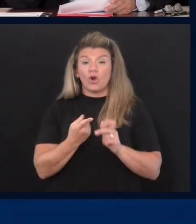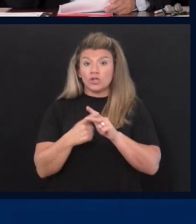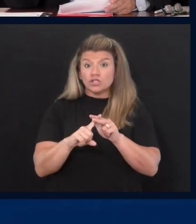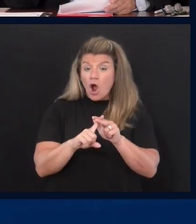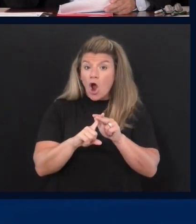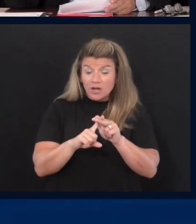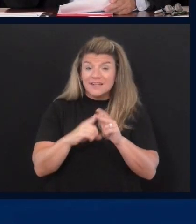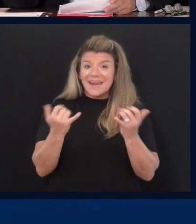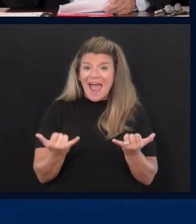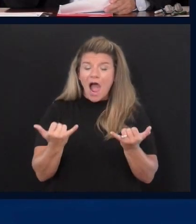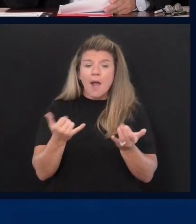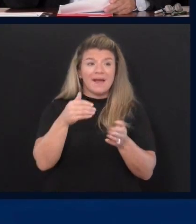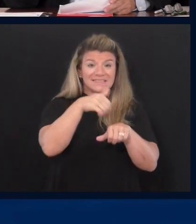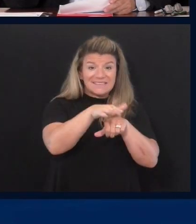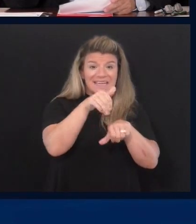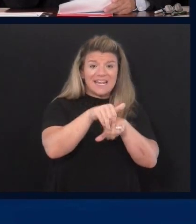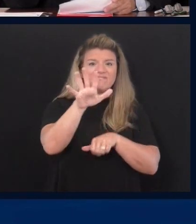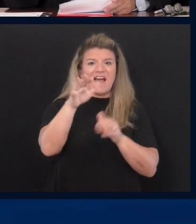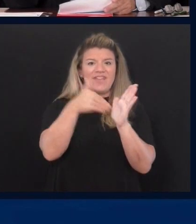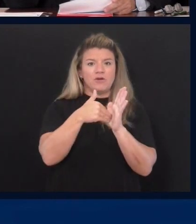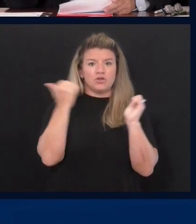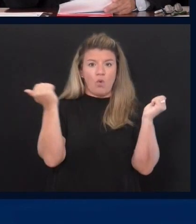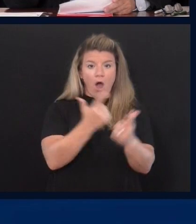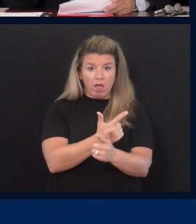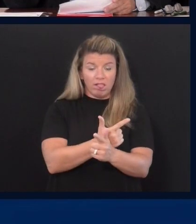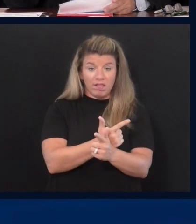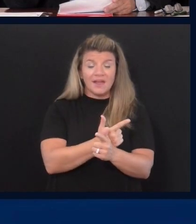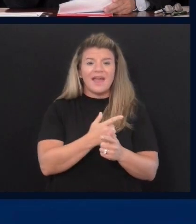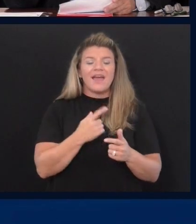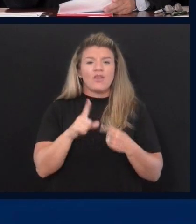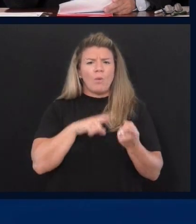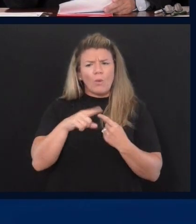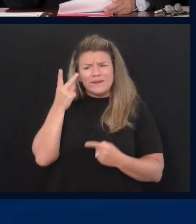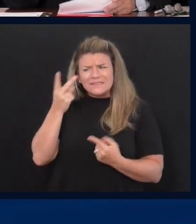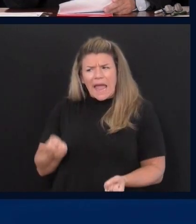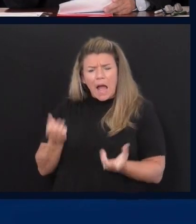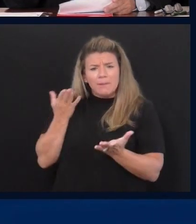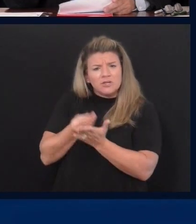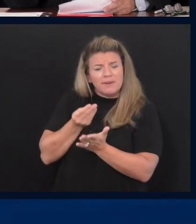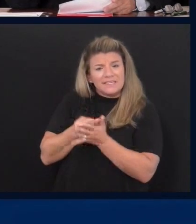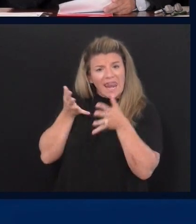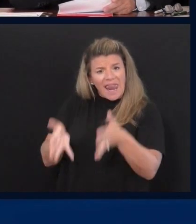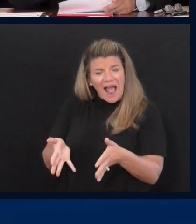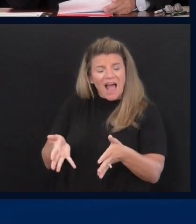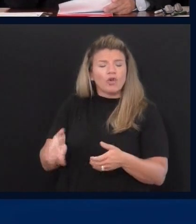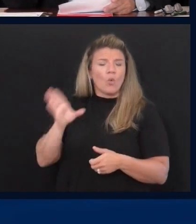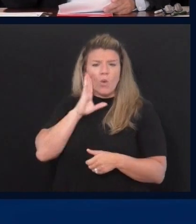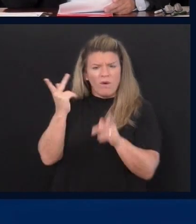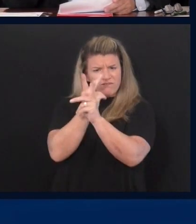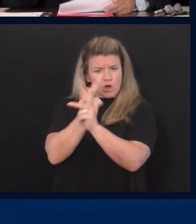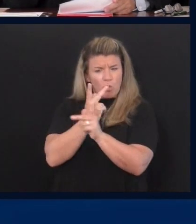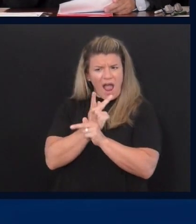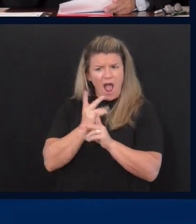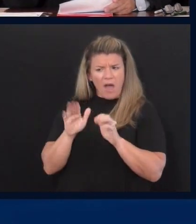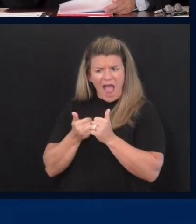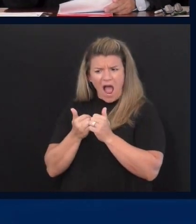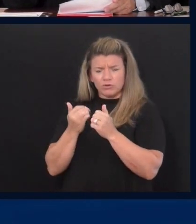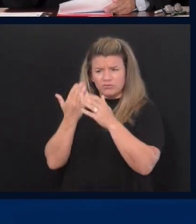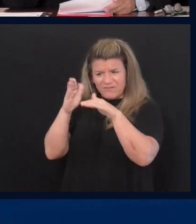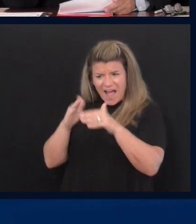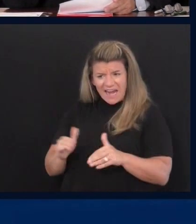In West Virginia, we had 130 new cases. Our daily rate was at